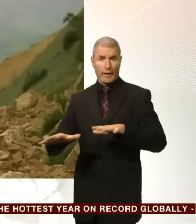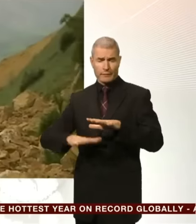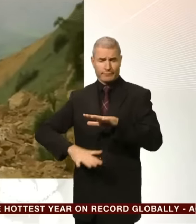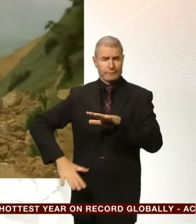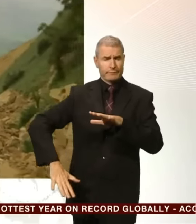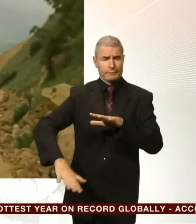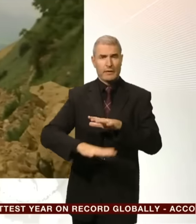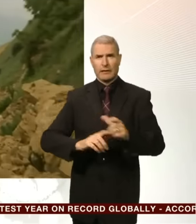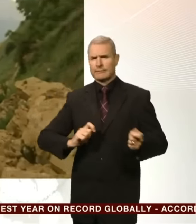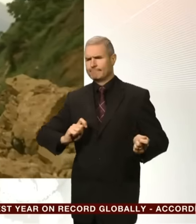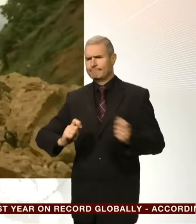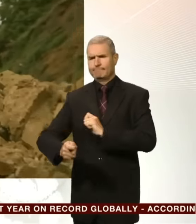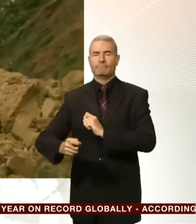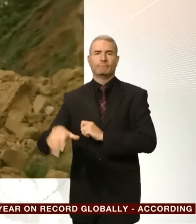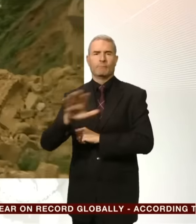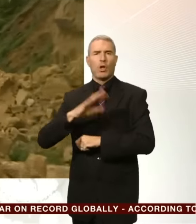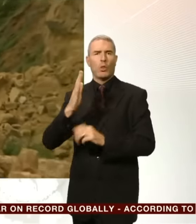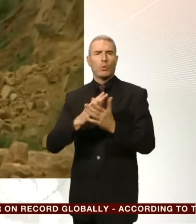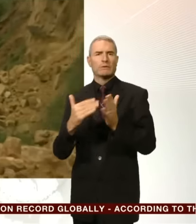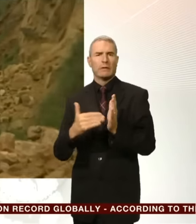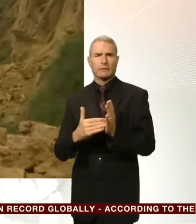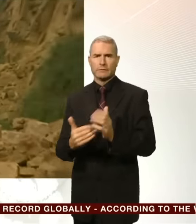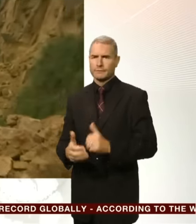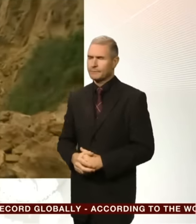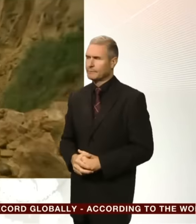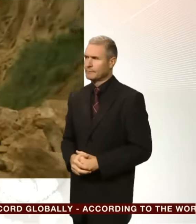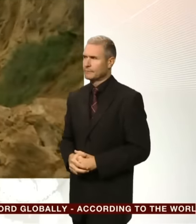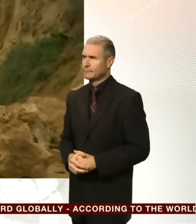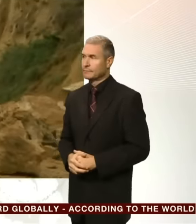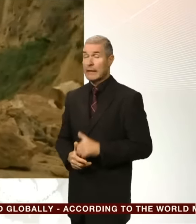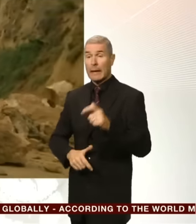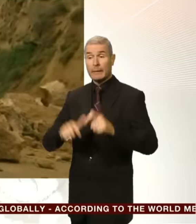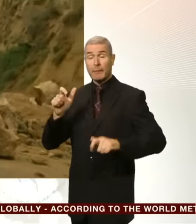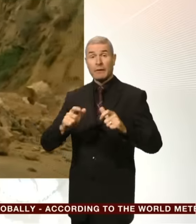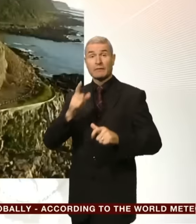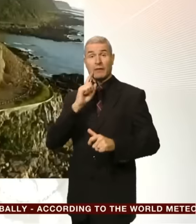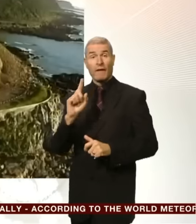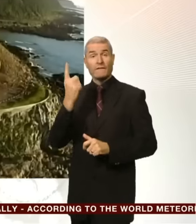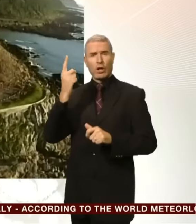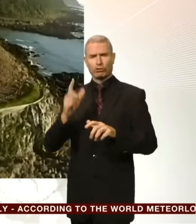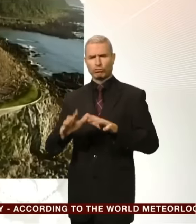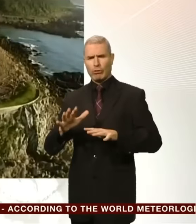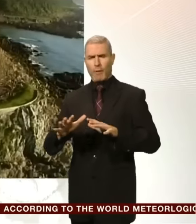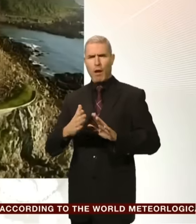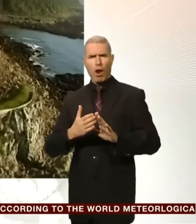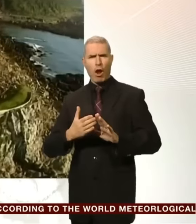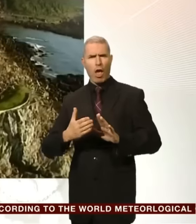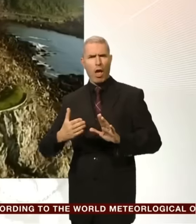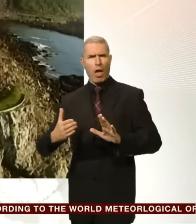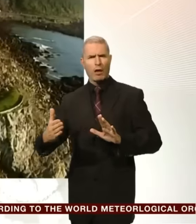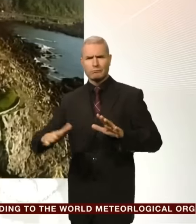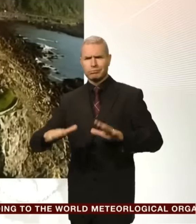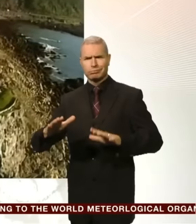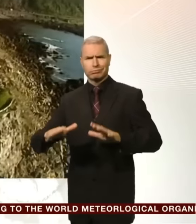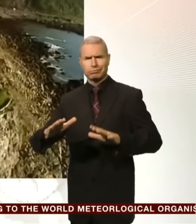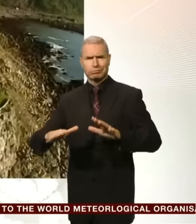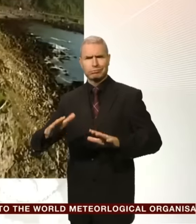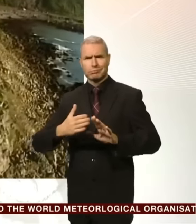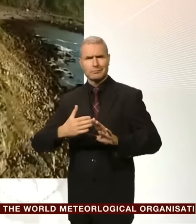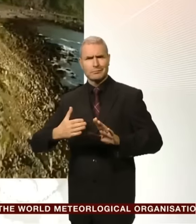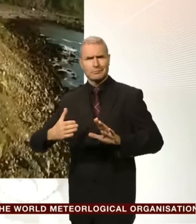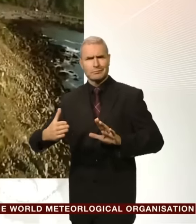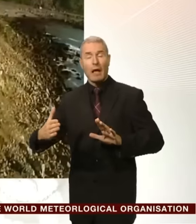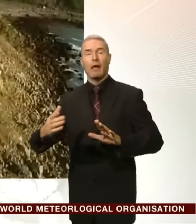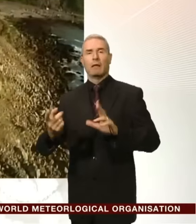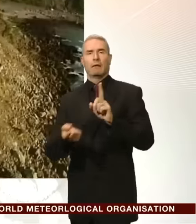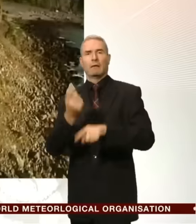its mark across New Zealand. Many Kiwis say the first tremor was one of the longest they've ever experienced. It's been